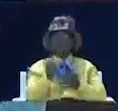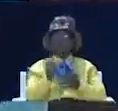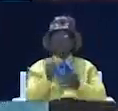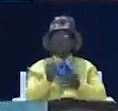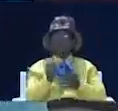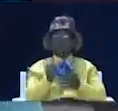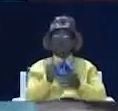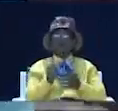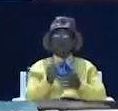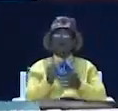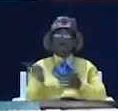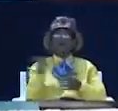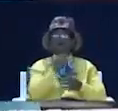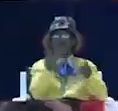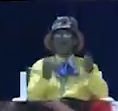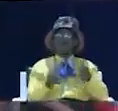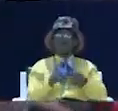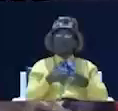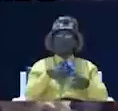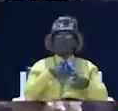you'll be hearing from him.